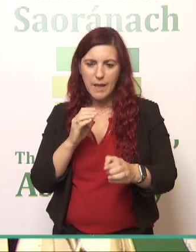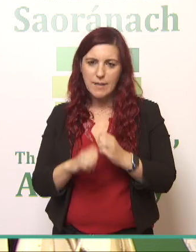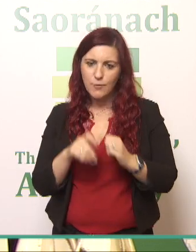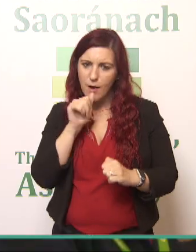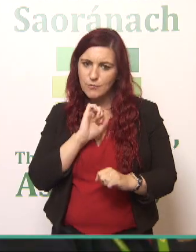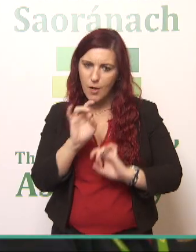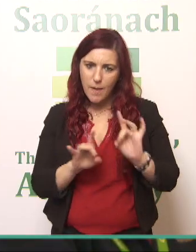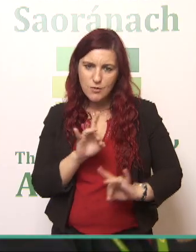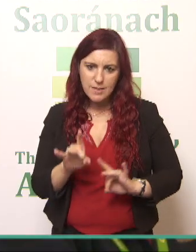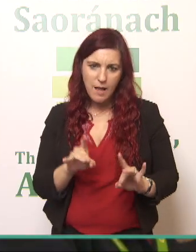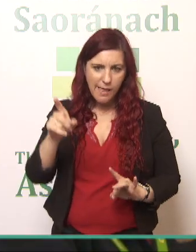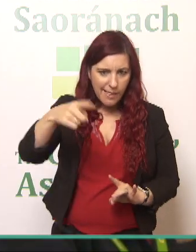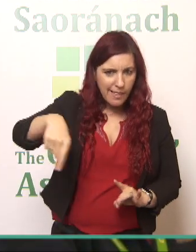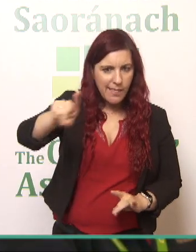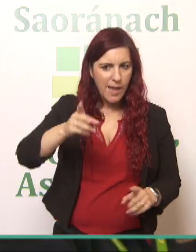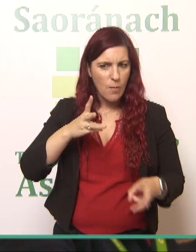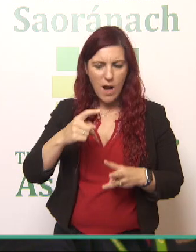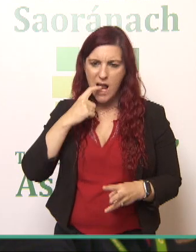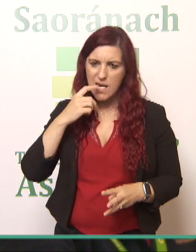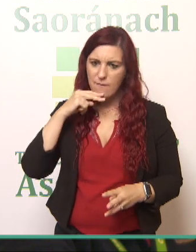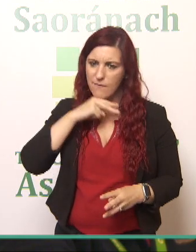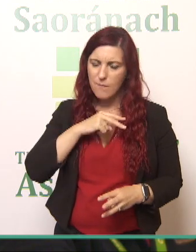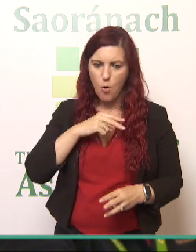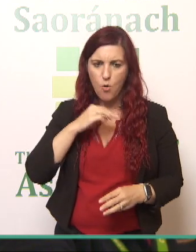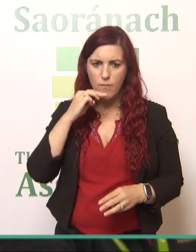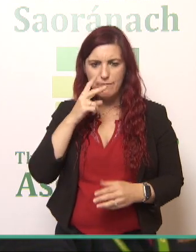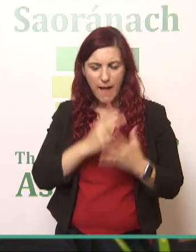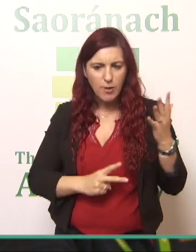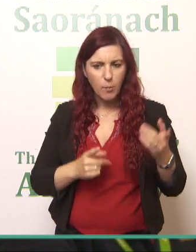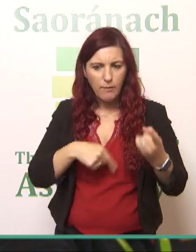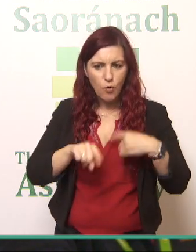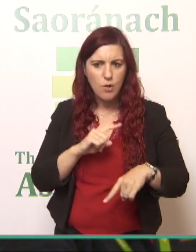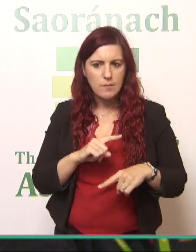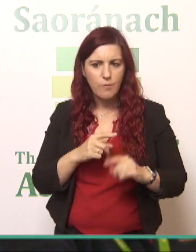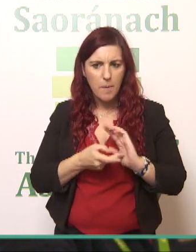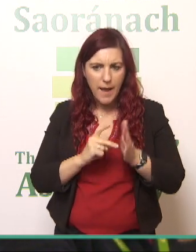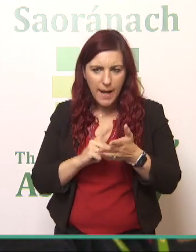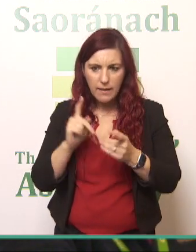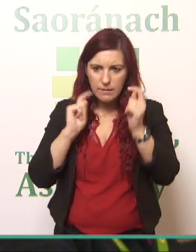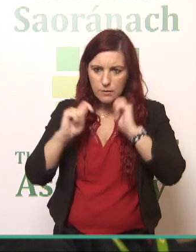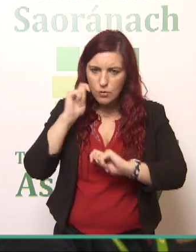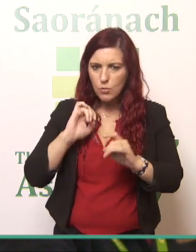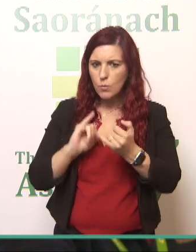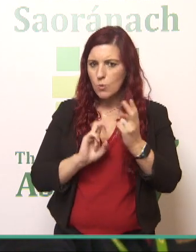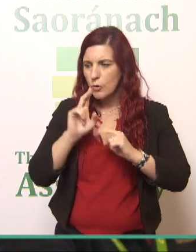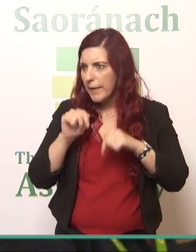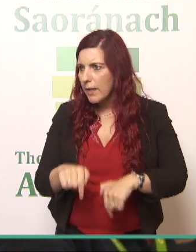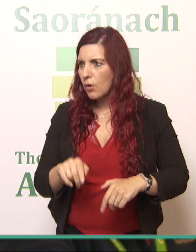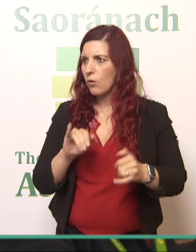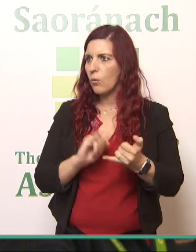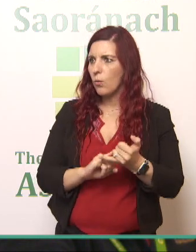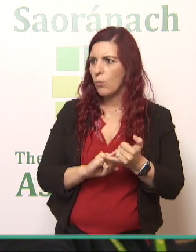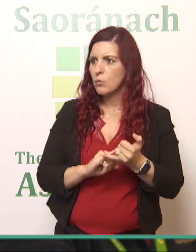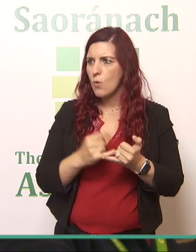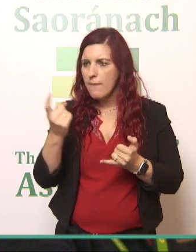questions. And their work is invaluable as well in the background for the planning and considering, who should be here and